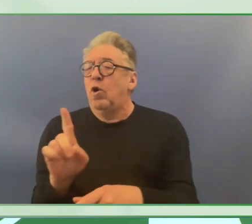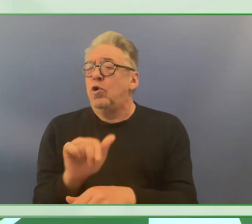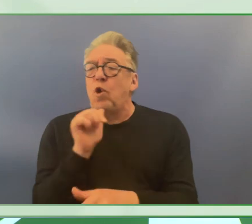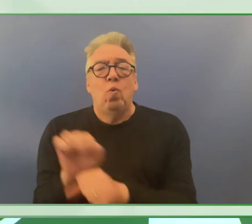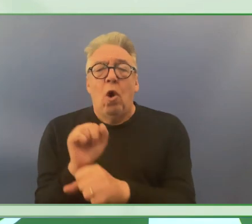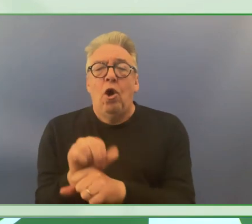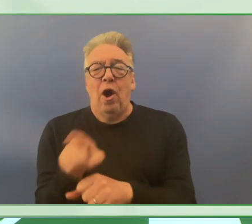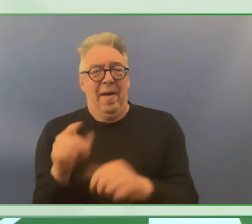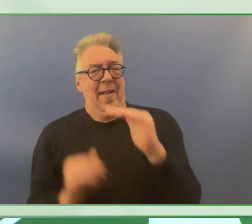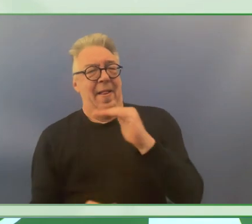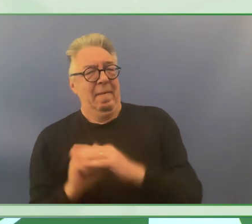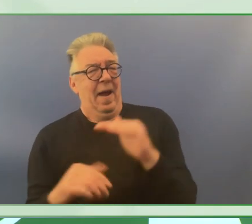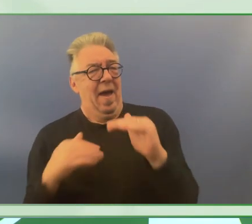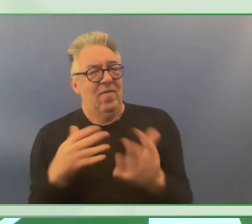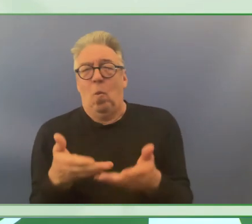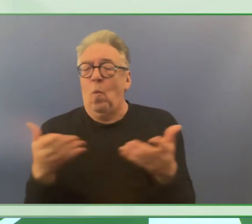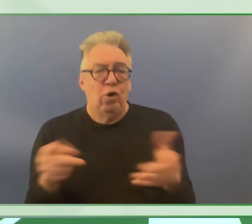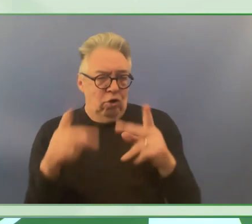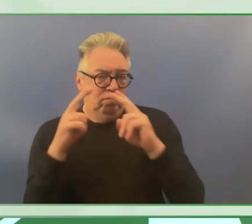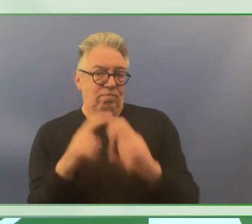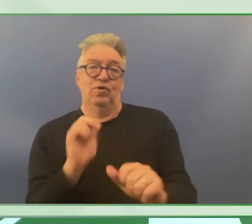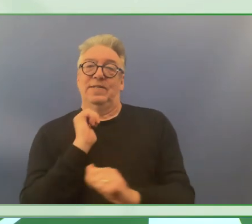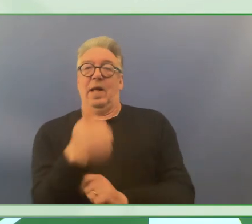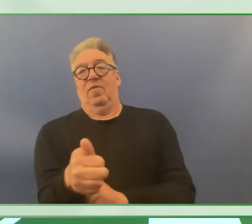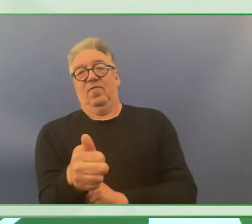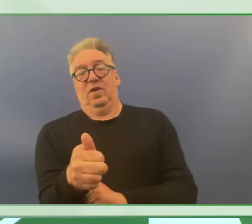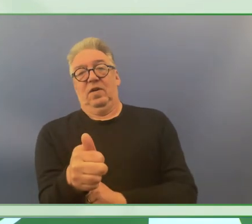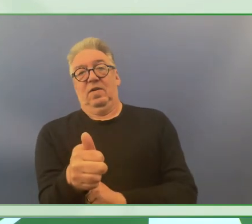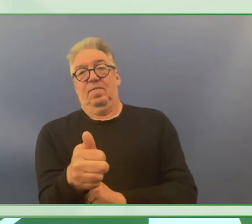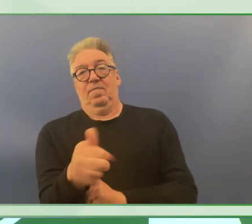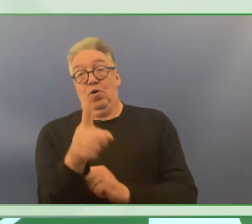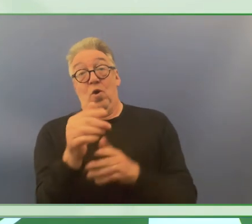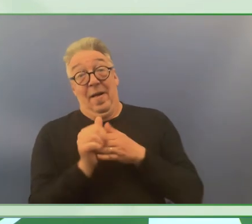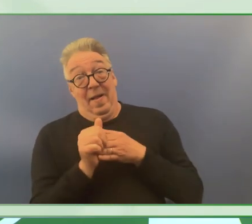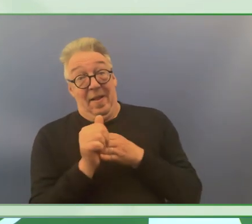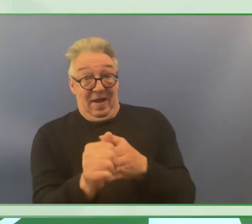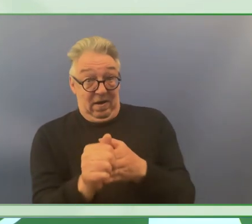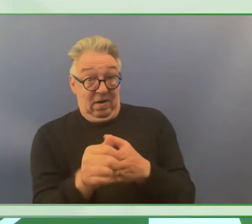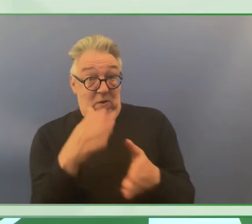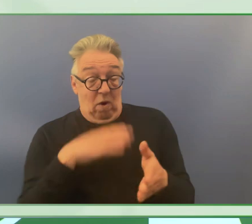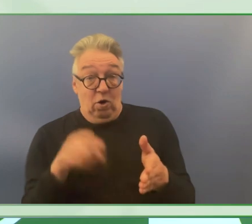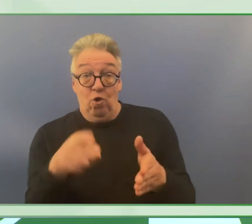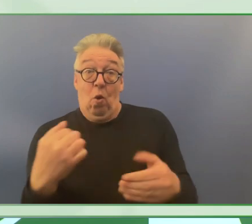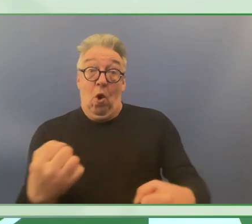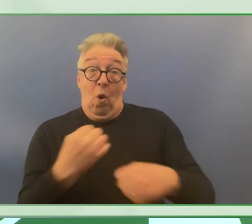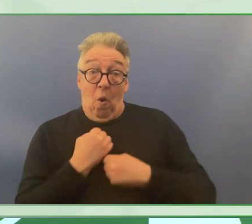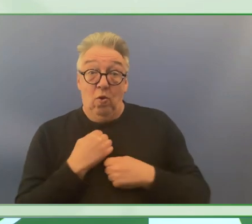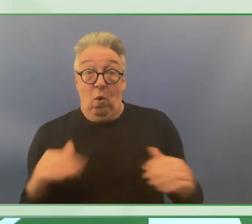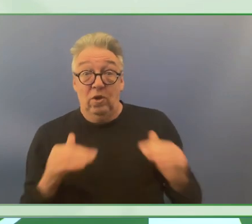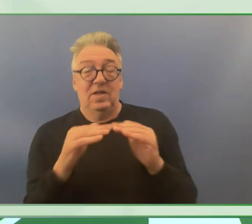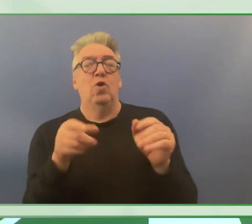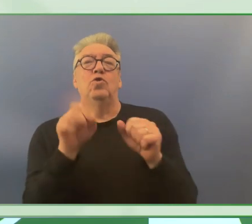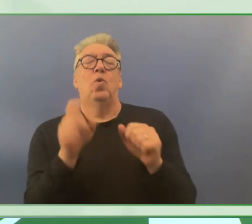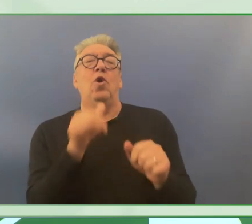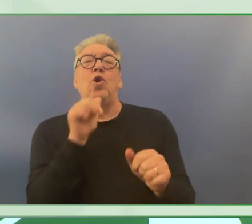on. And this is something what I believe you should do as a leader, as an owner or decider on yourself. You should not delegate